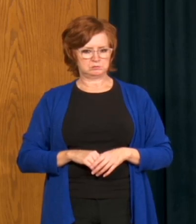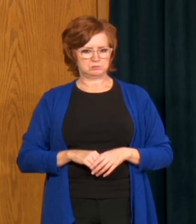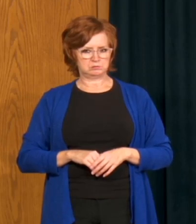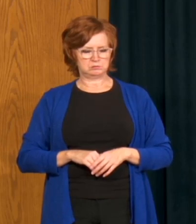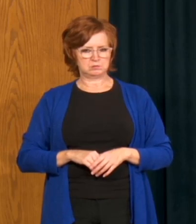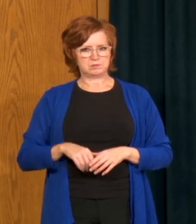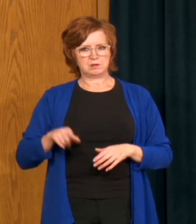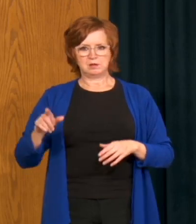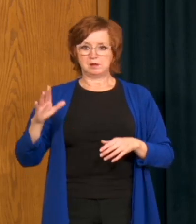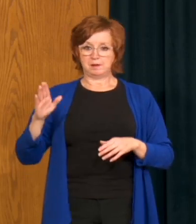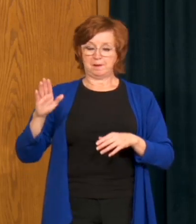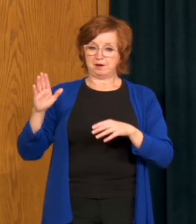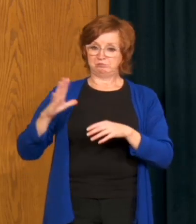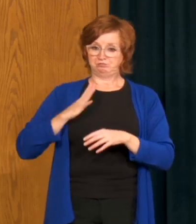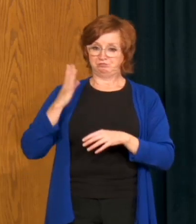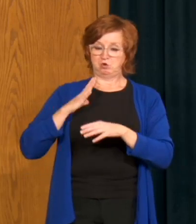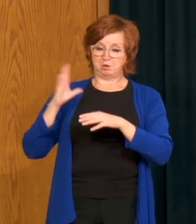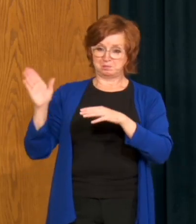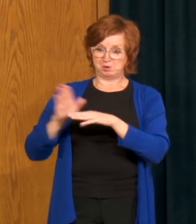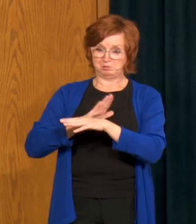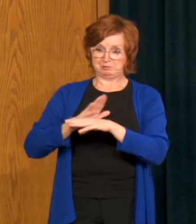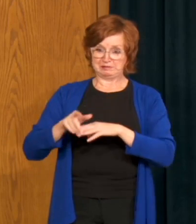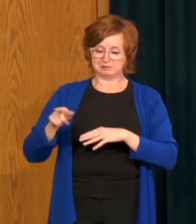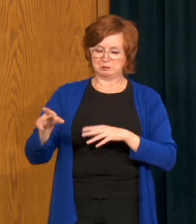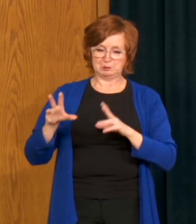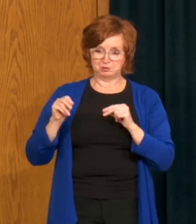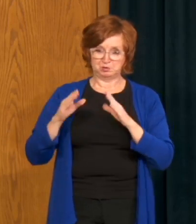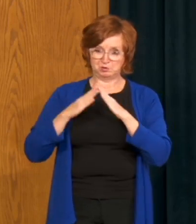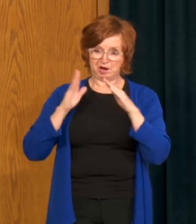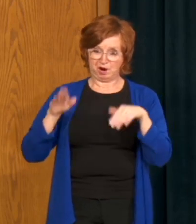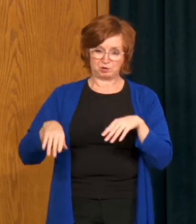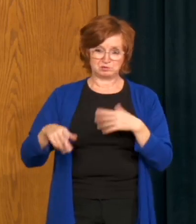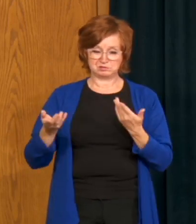formal business; it's a homeowner who's choosing to,